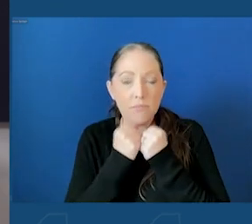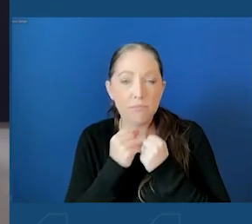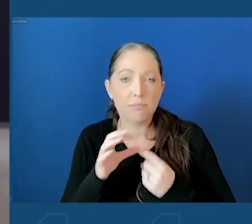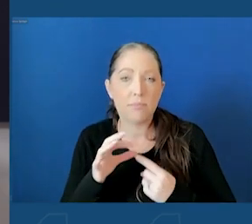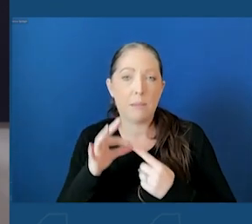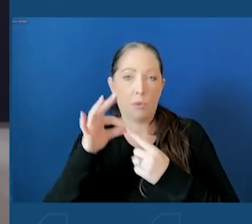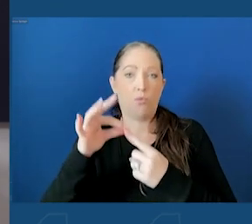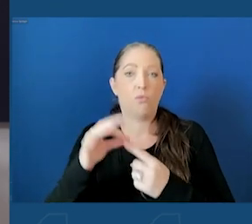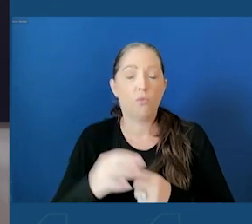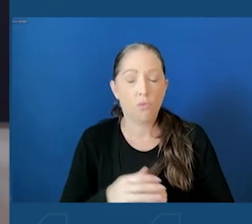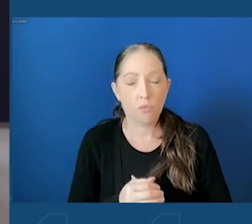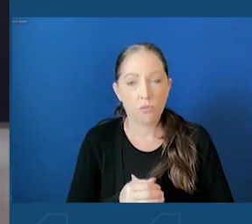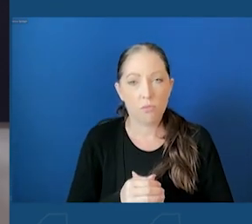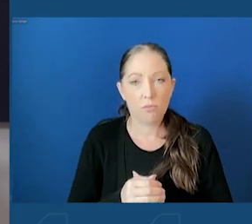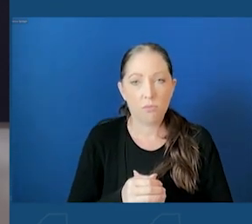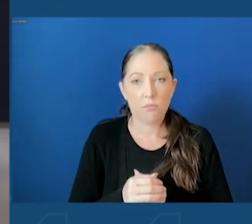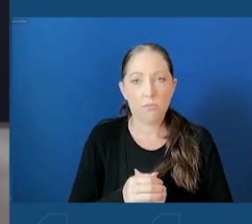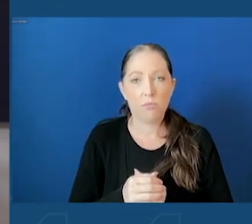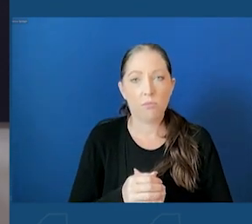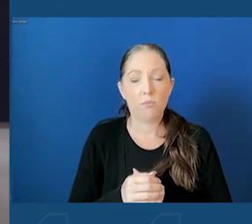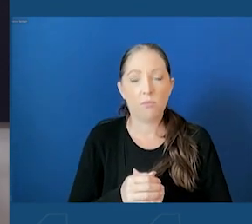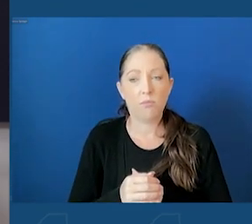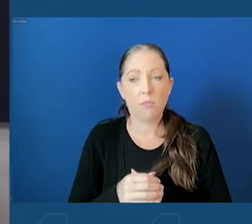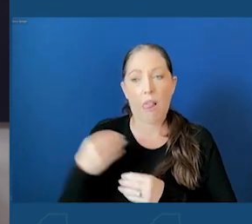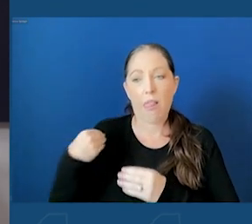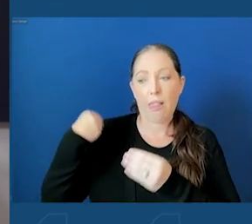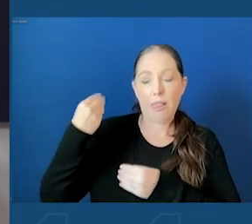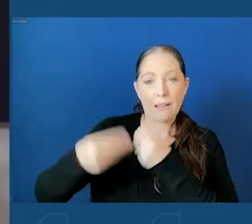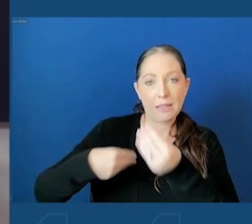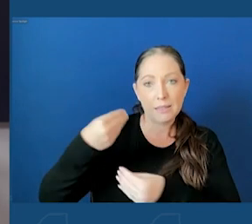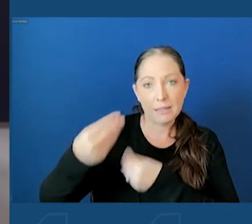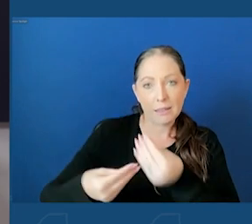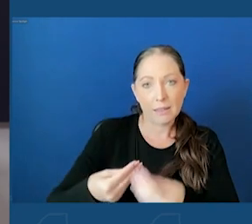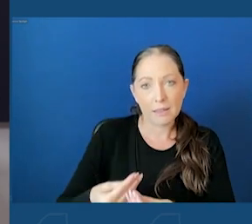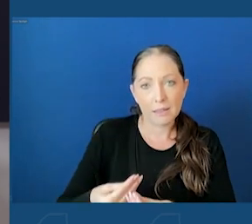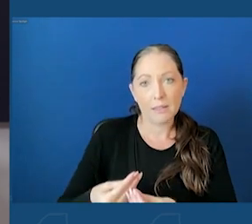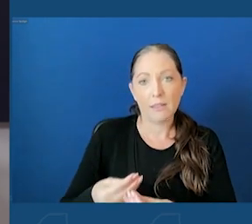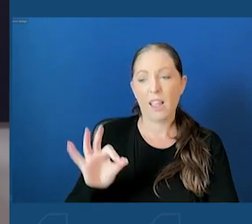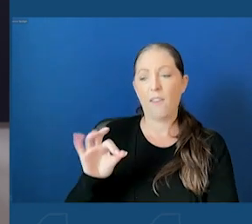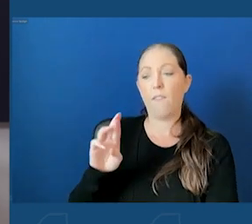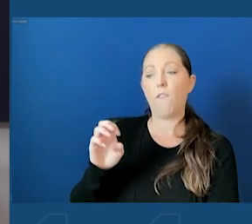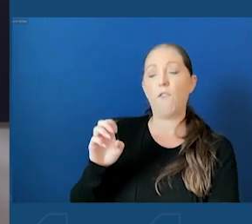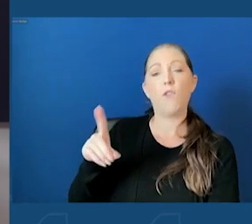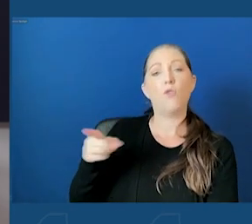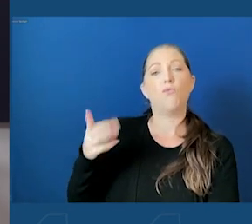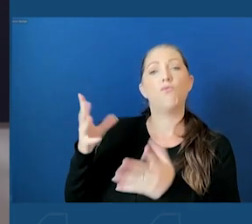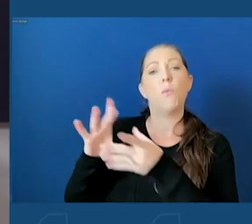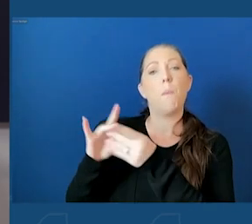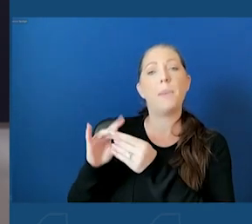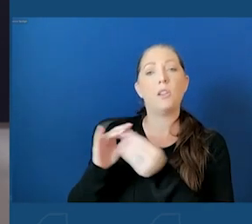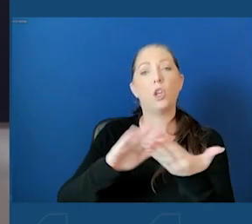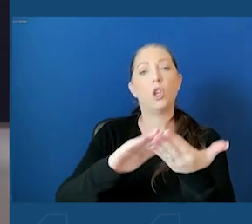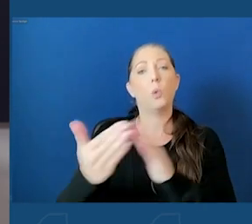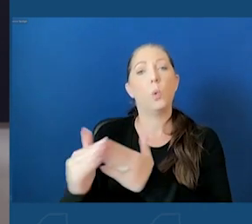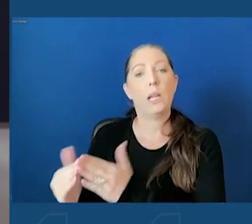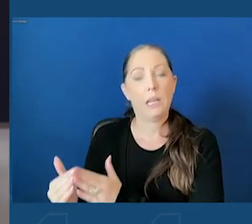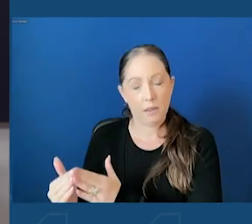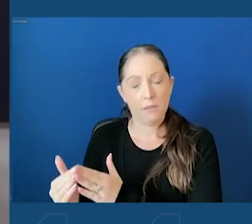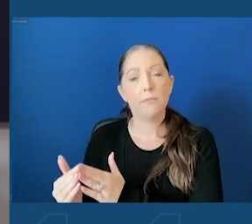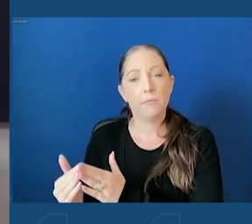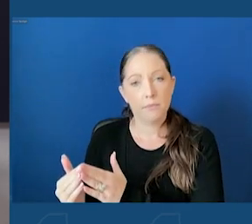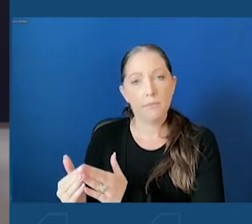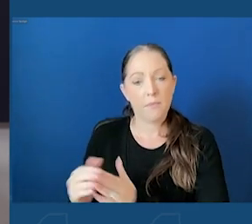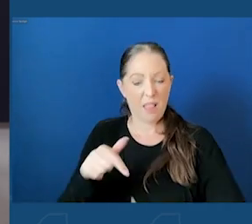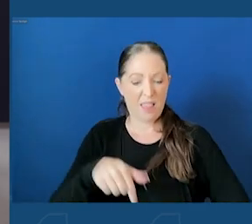It's the legacy, and Fred, you talked about community, because this